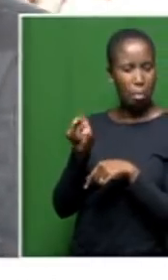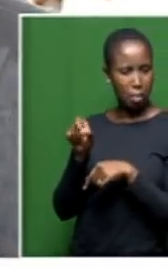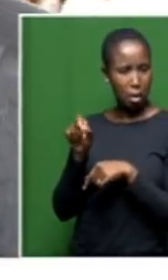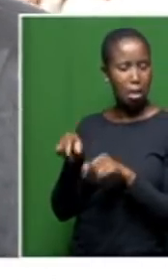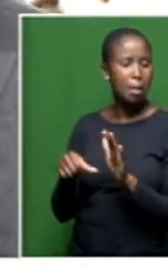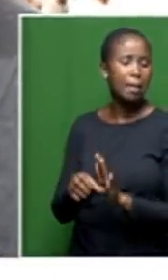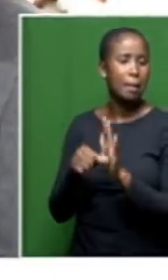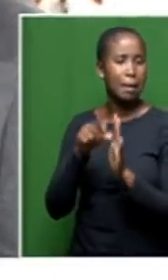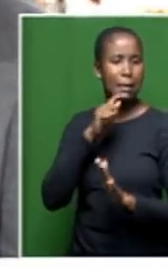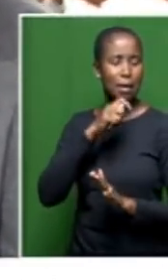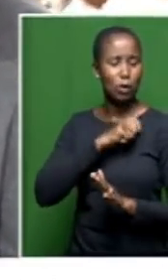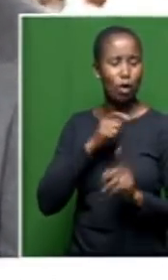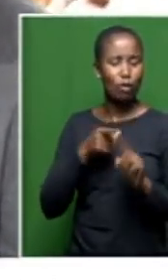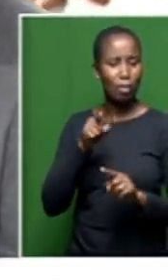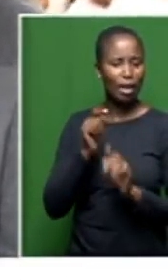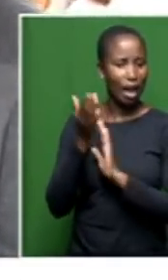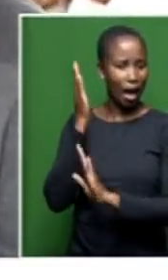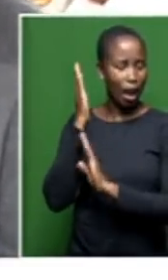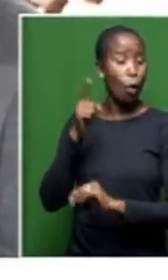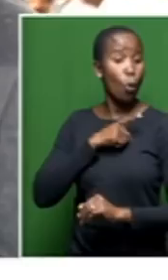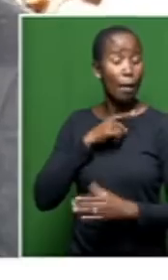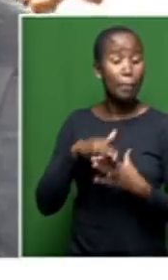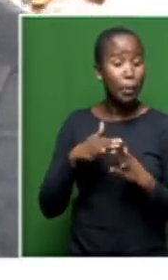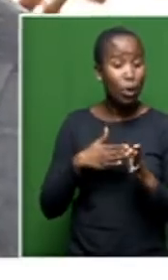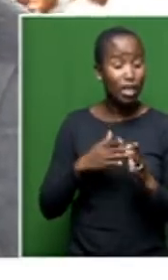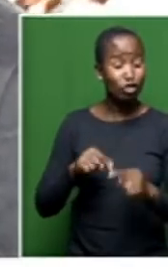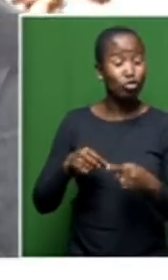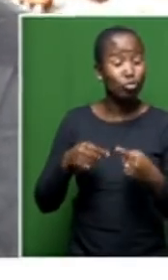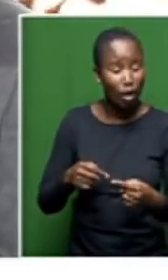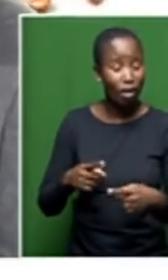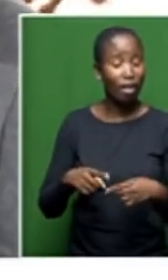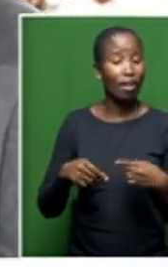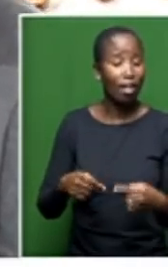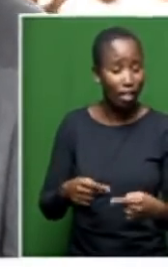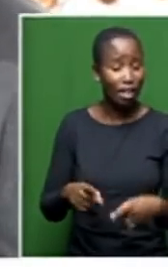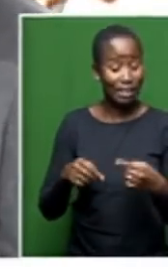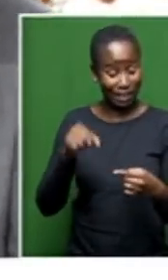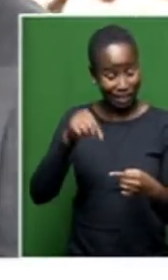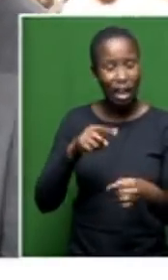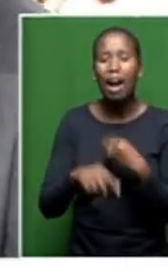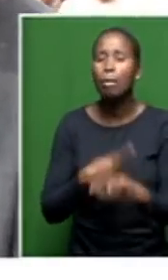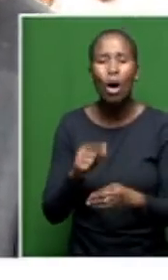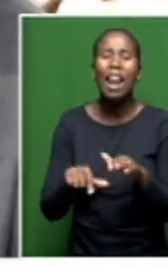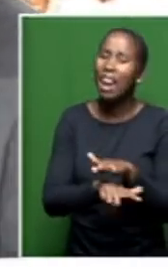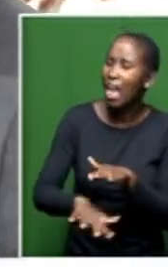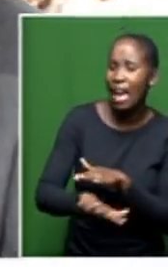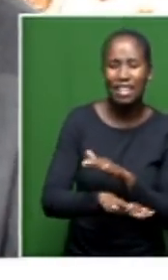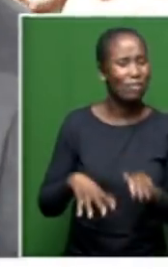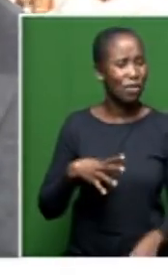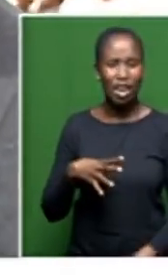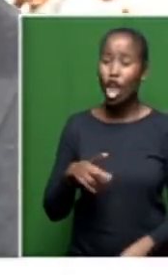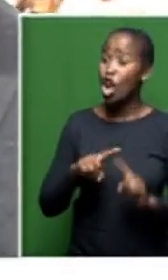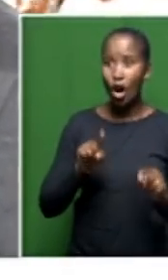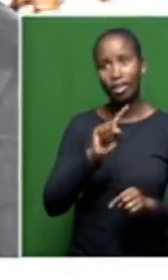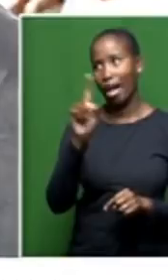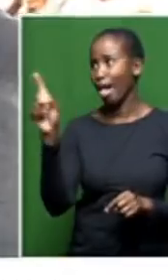from the inception, because the struggle in this country was about land, not many other things that people